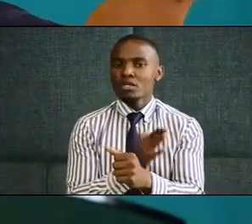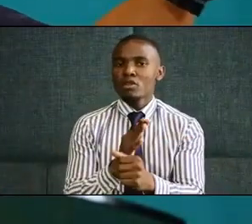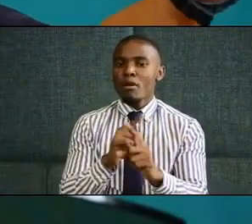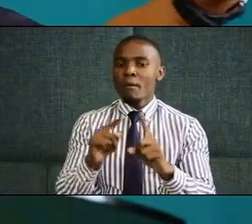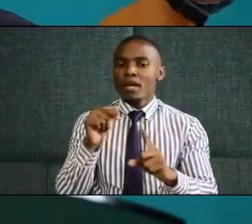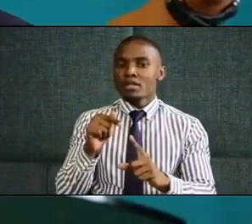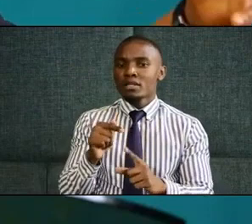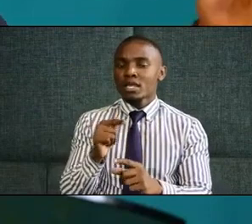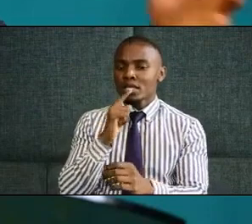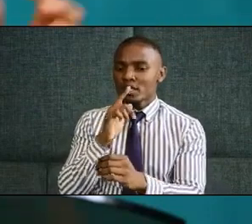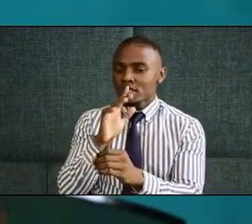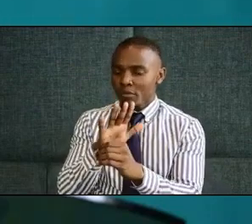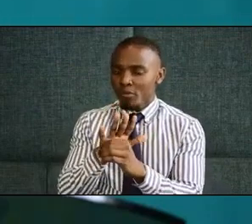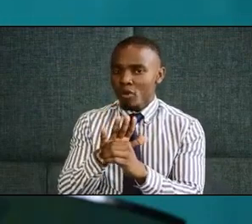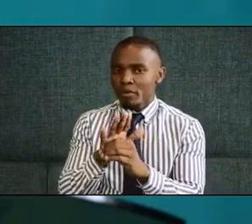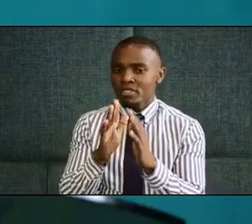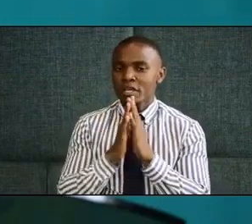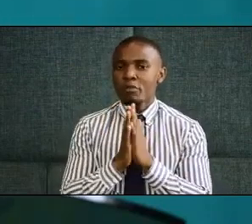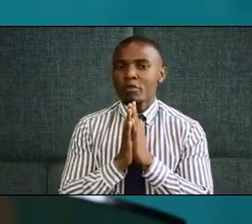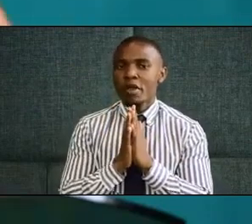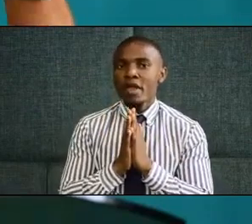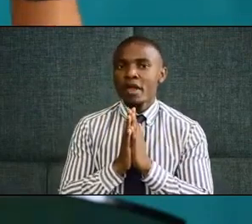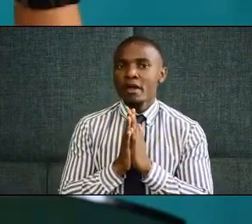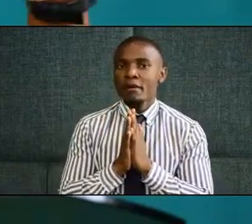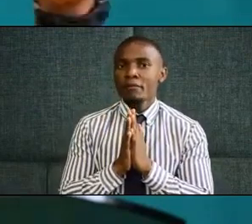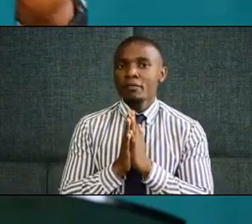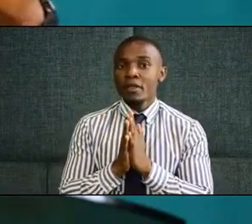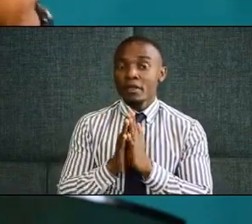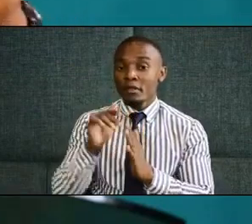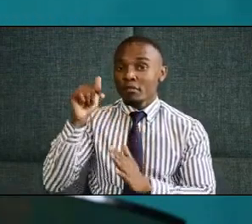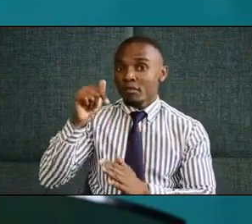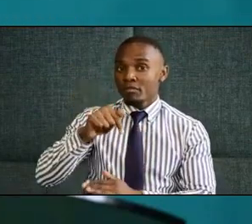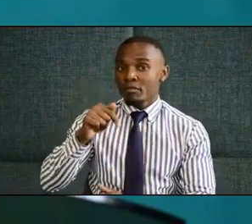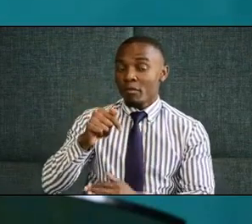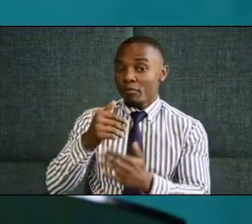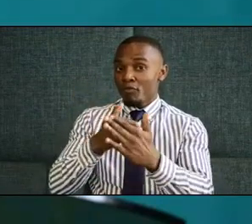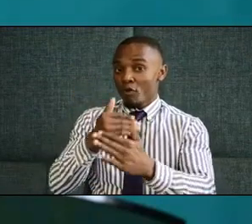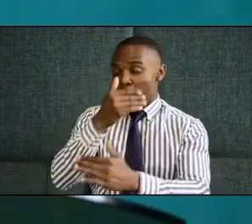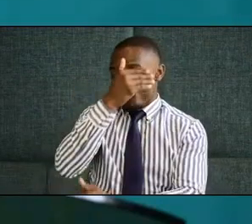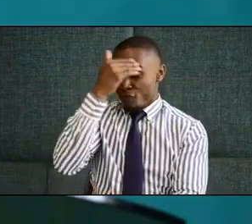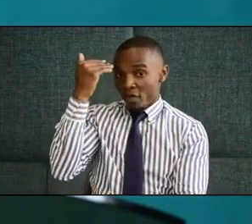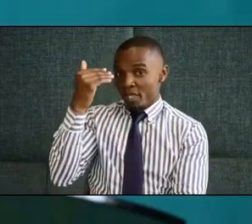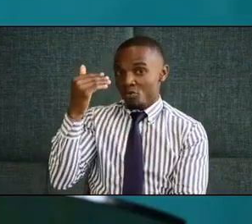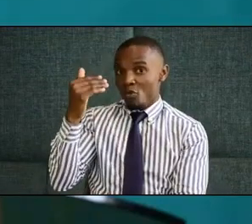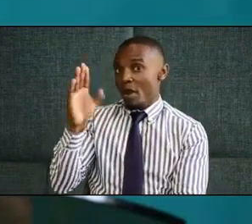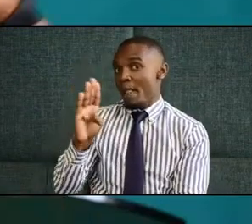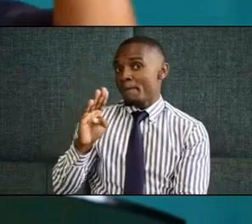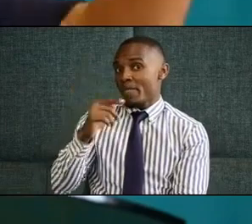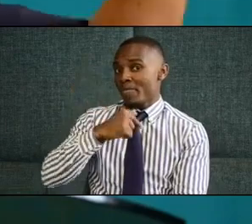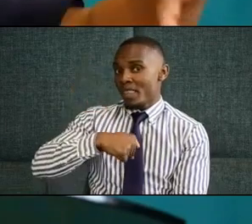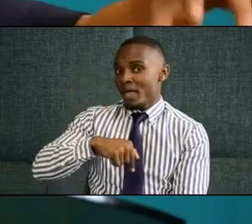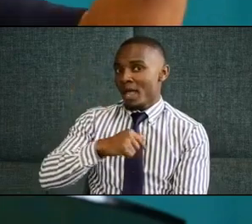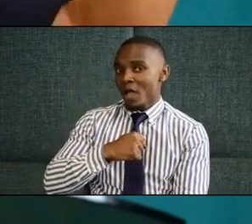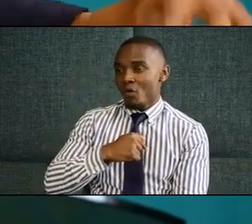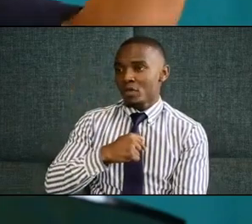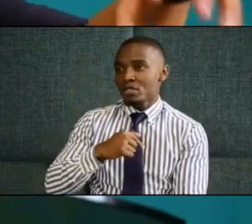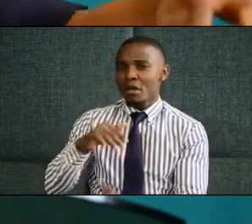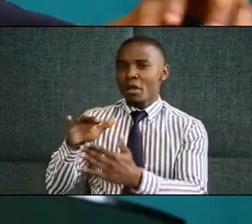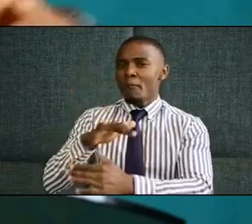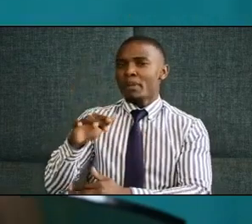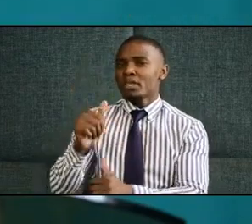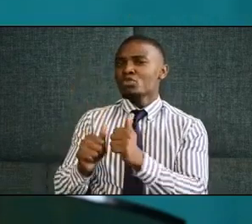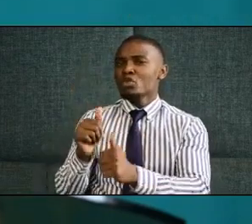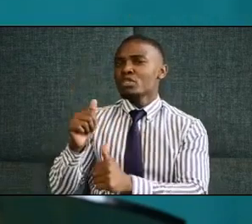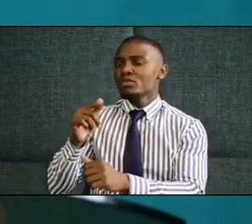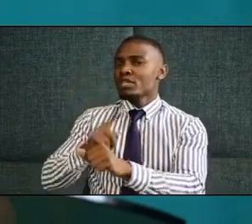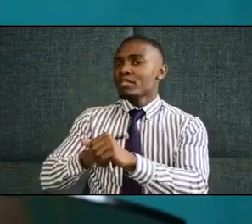it's a committal prayer. In case we forget our Bethel, a place you were kind